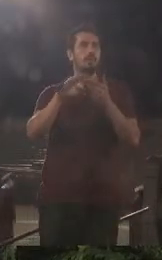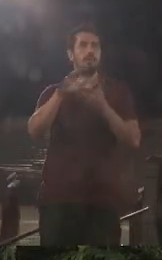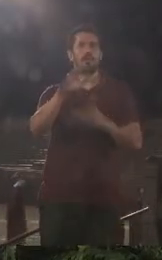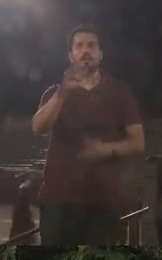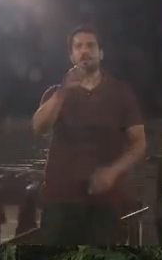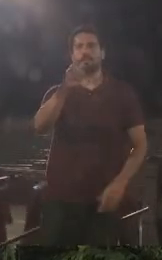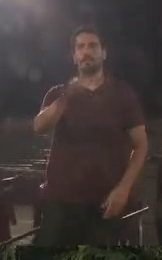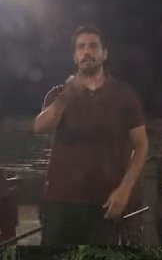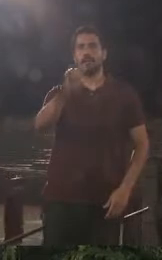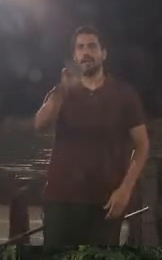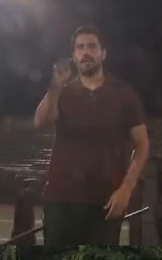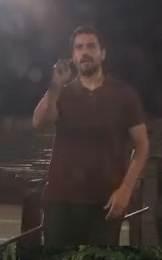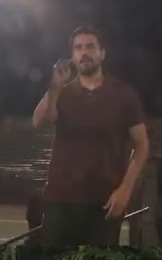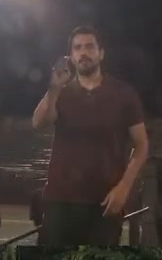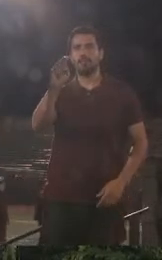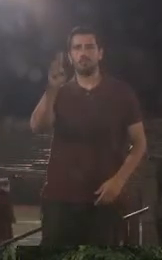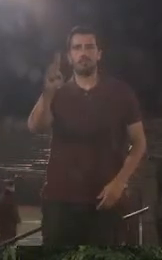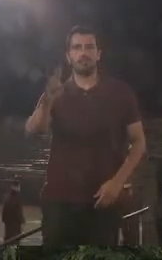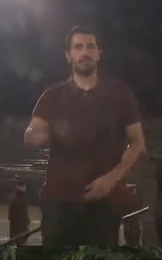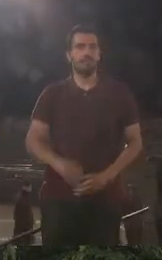University.